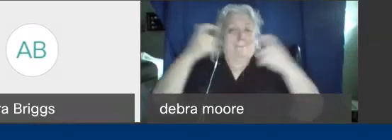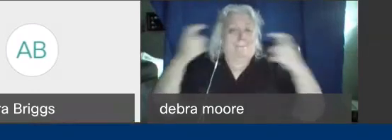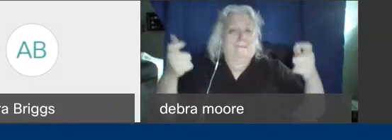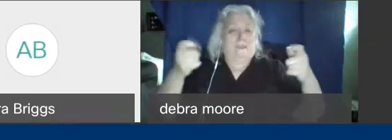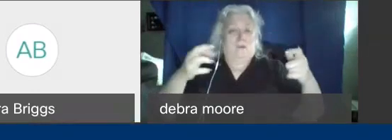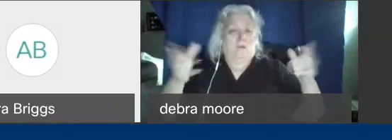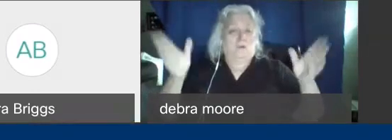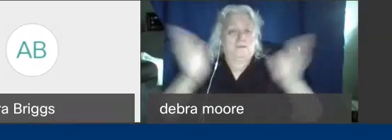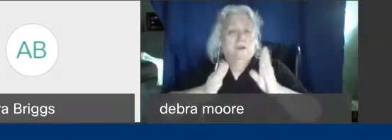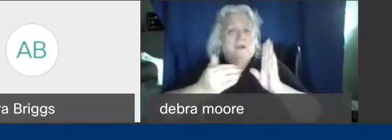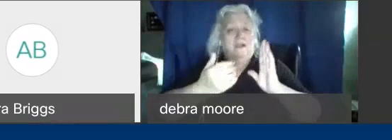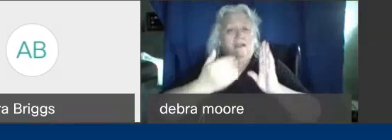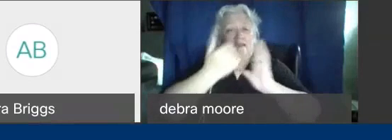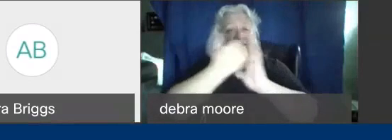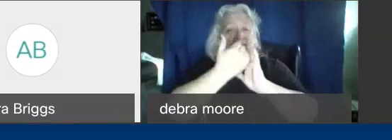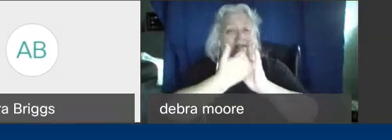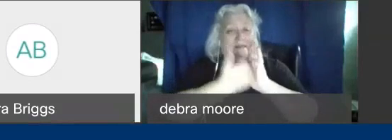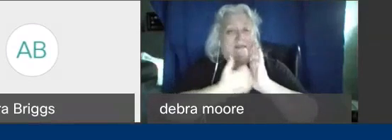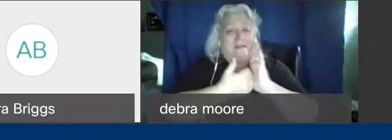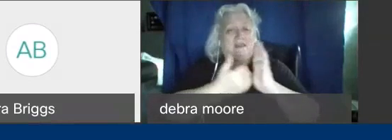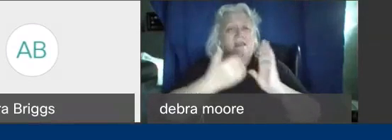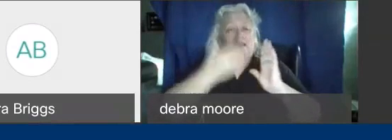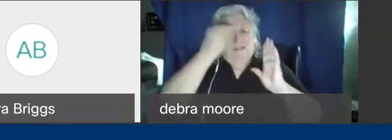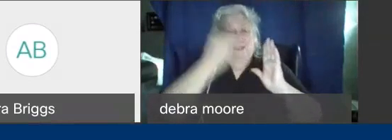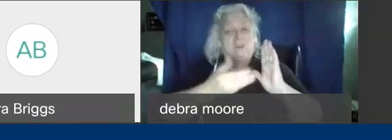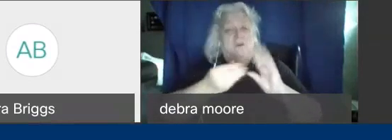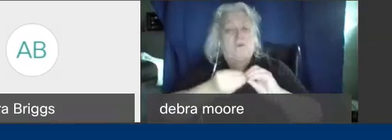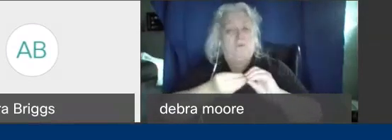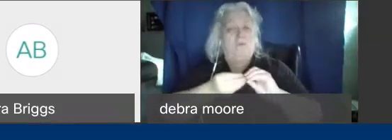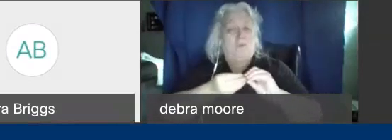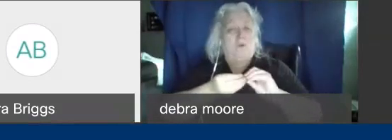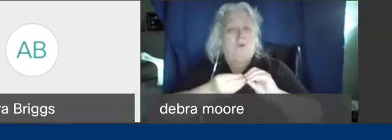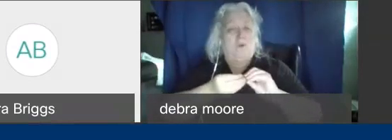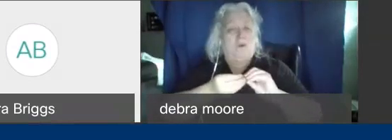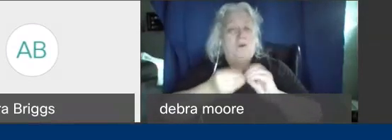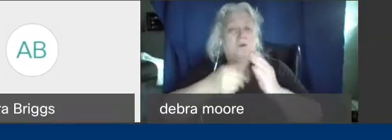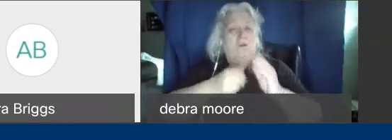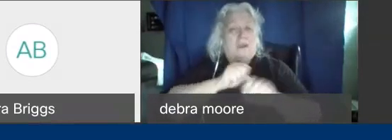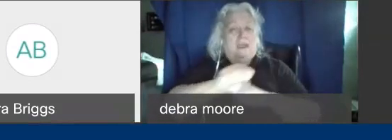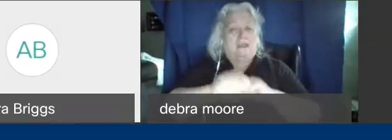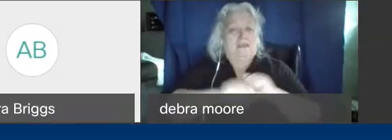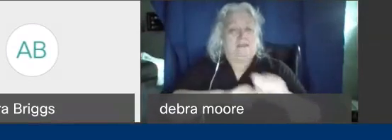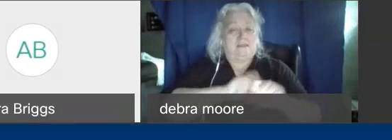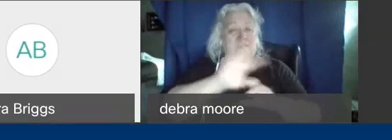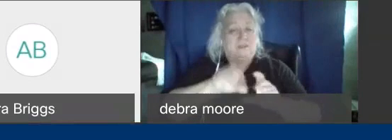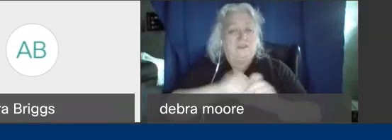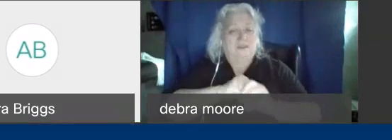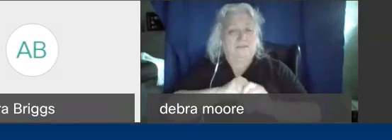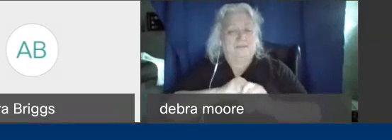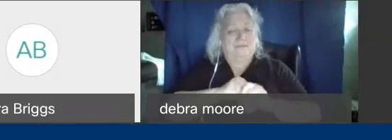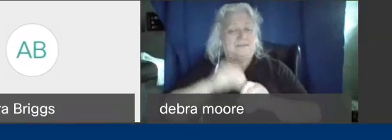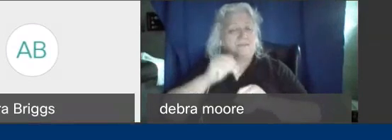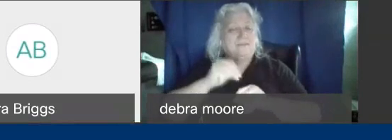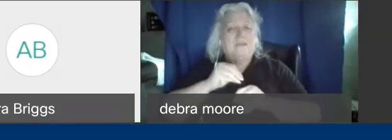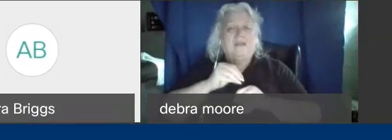So this slide just discusses a little bit more in detail what the term hazing includes. So to kind of summarize what's here, It